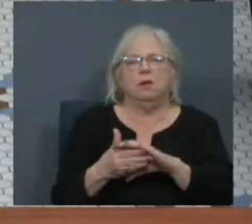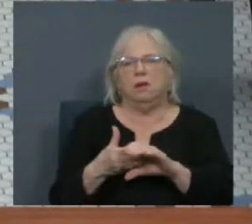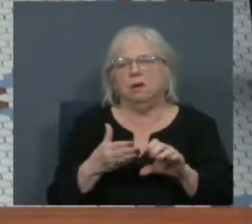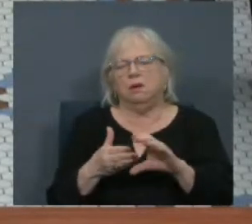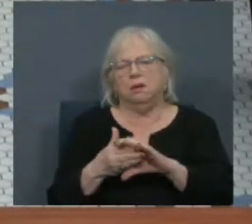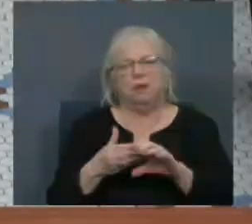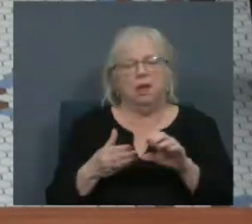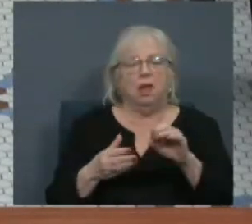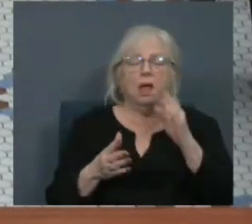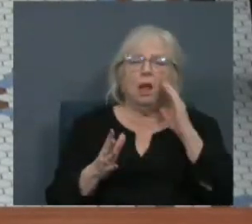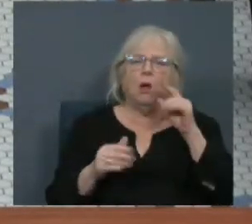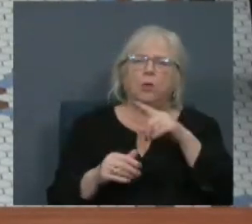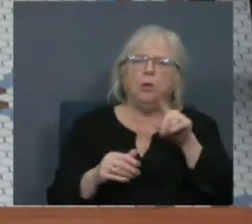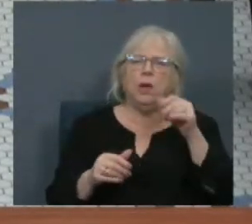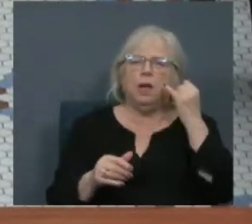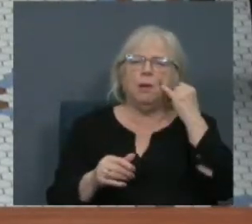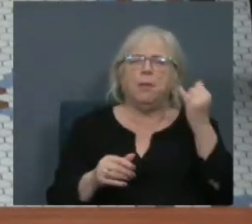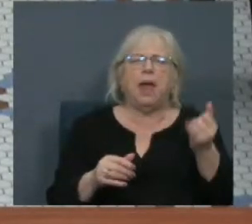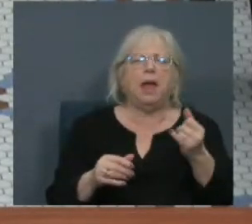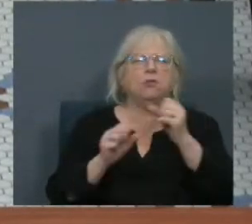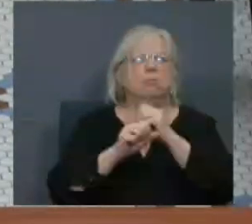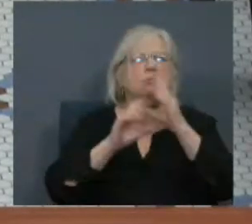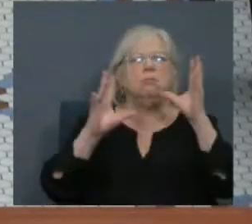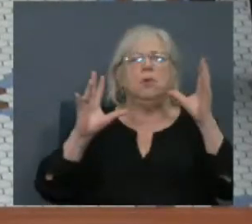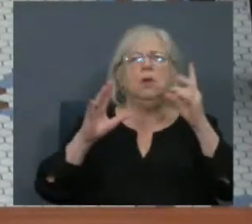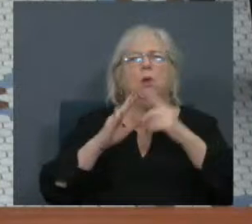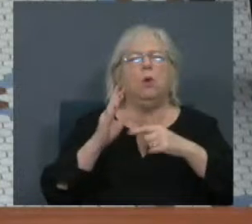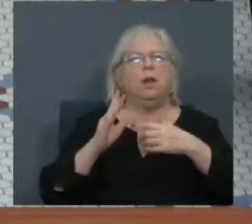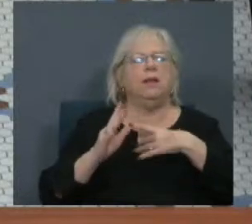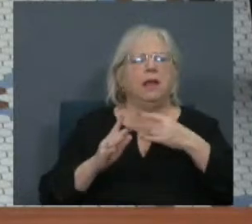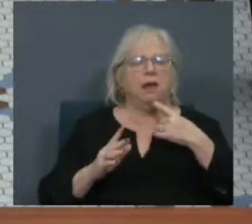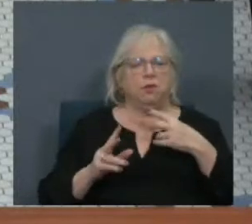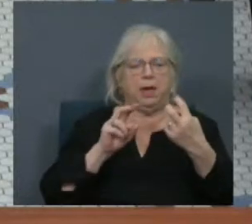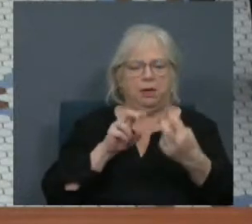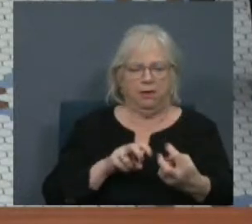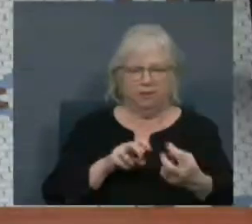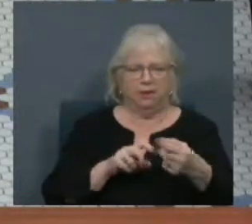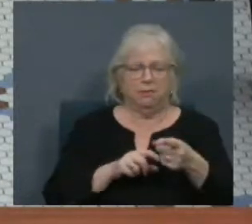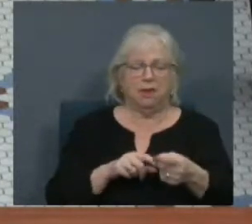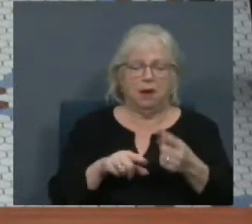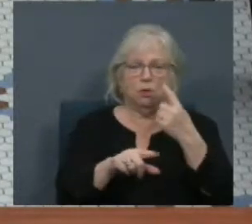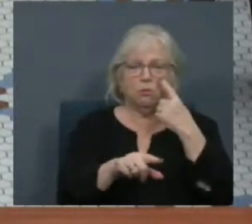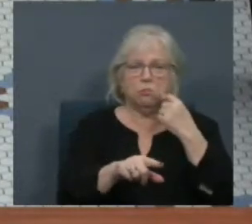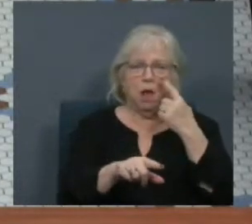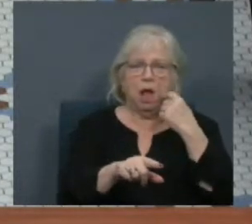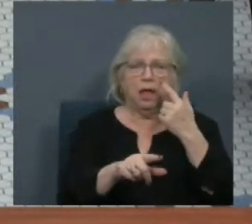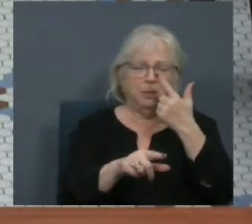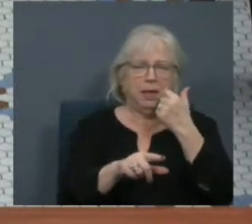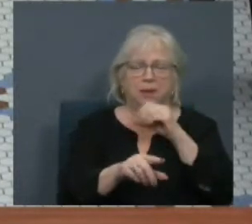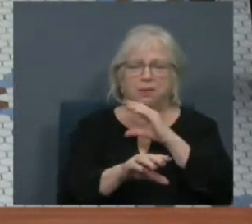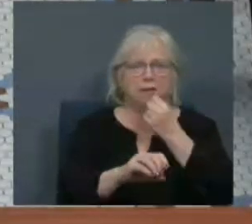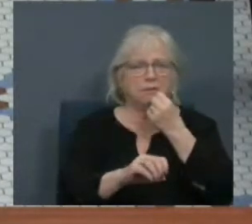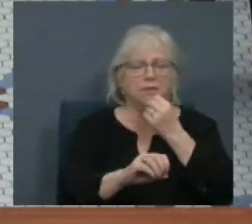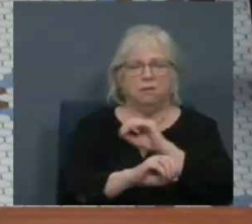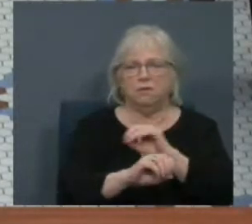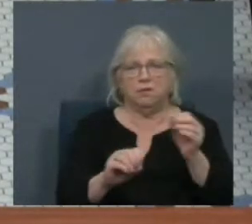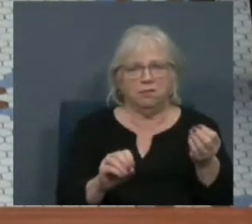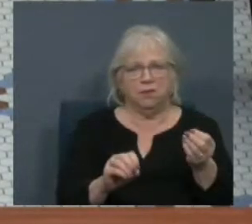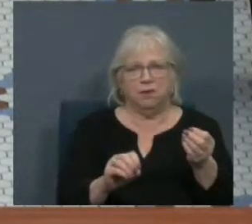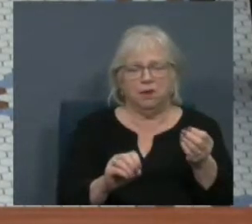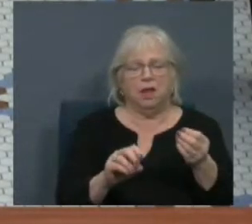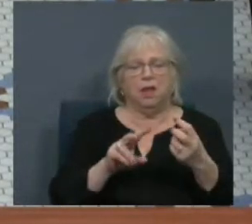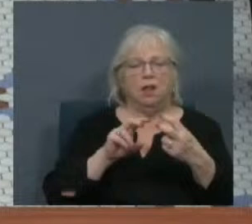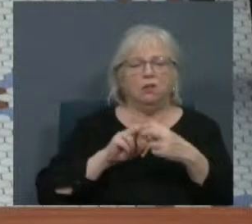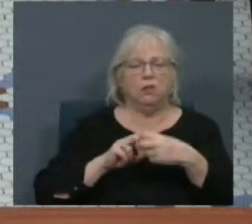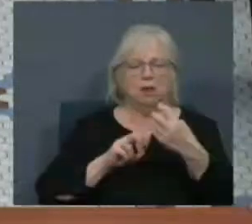And I hope that you can imagine what it's like for me to sit across from somebody who's crying, who hasn't had food. To sit